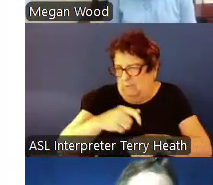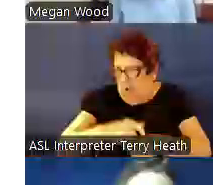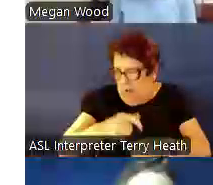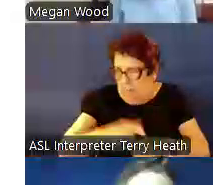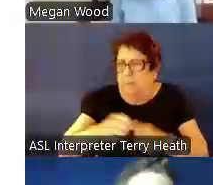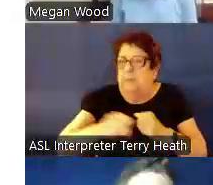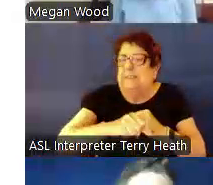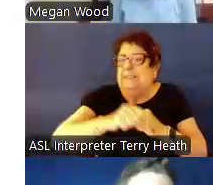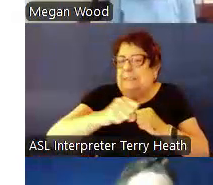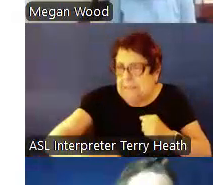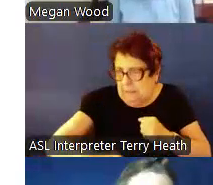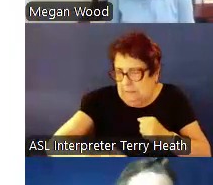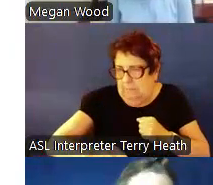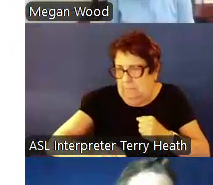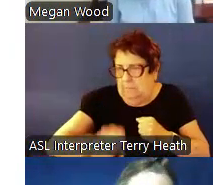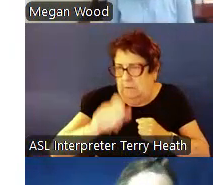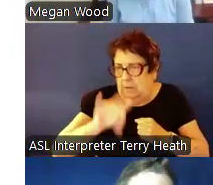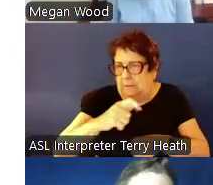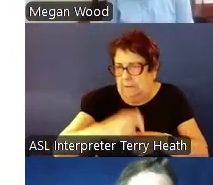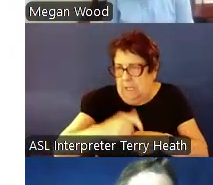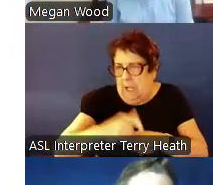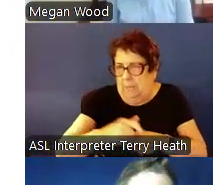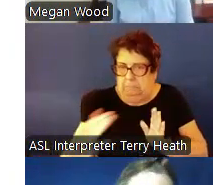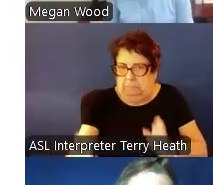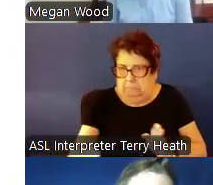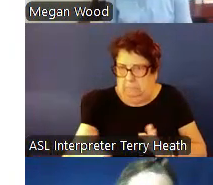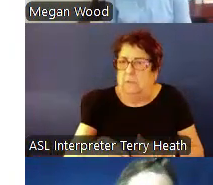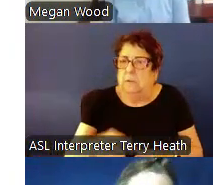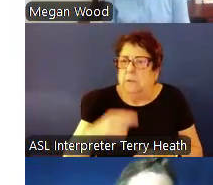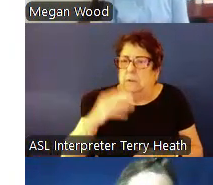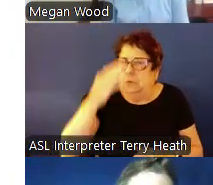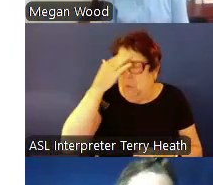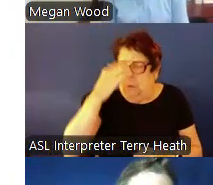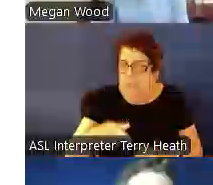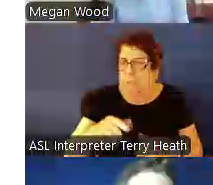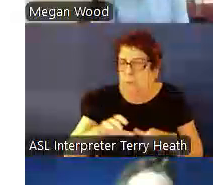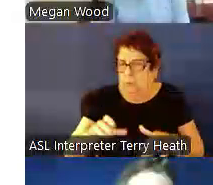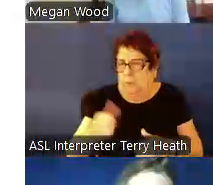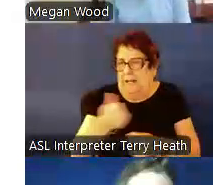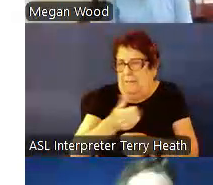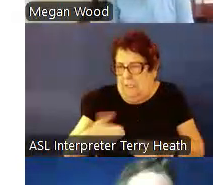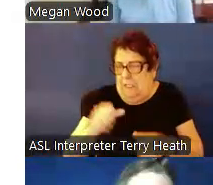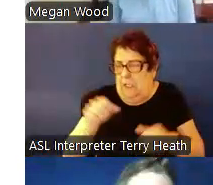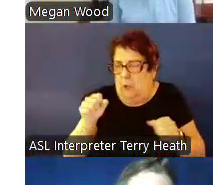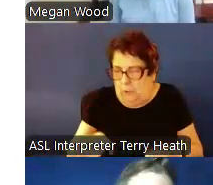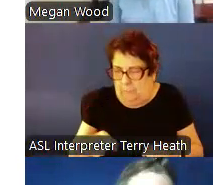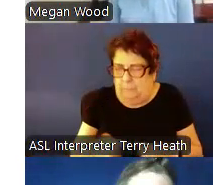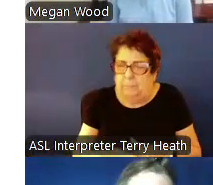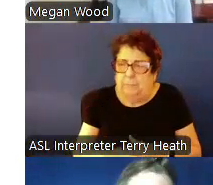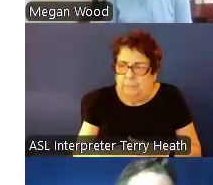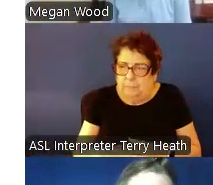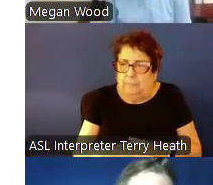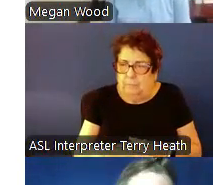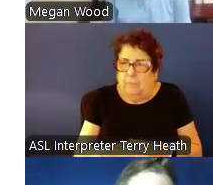to let him catch up, knowing that he was doing everything that he could. And then I believe I just